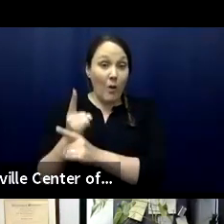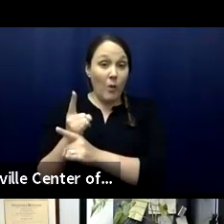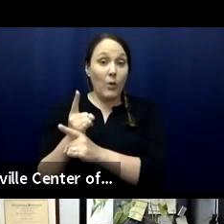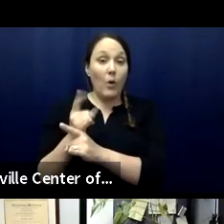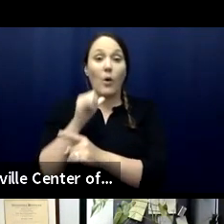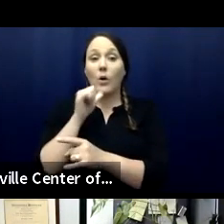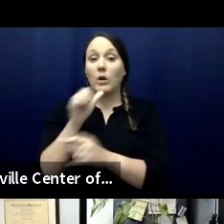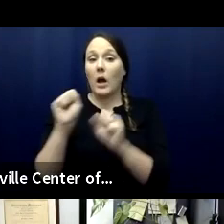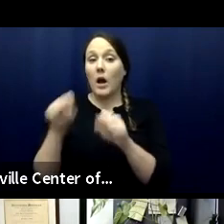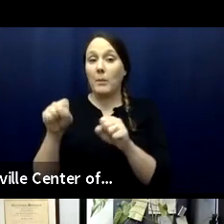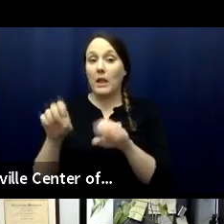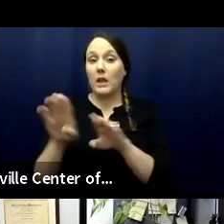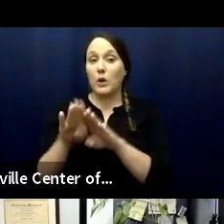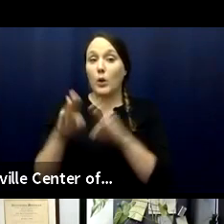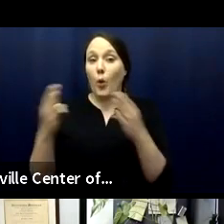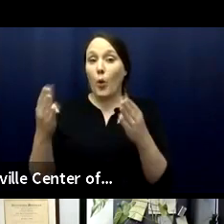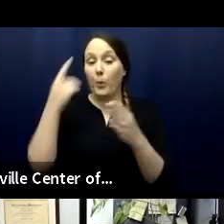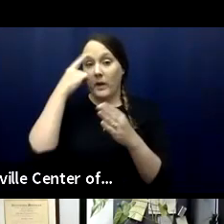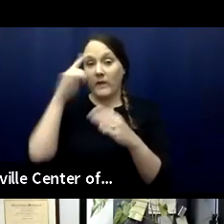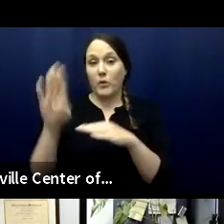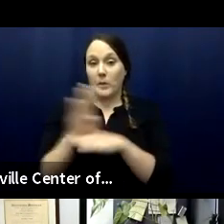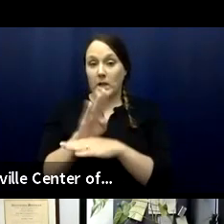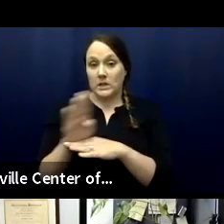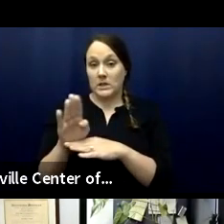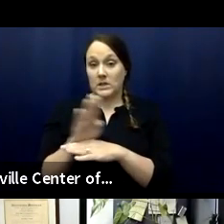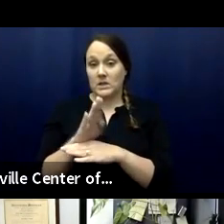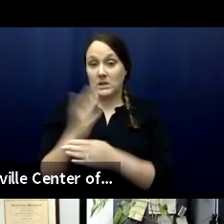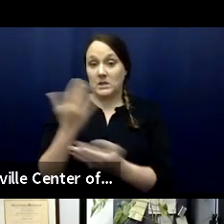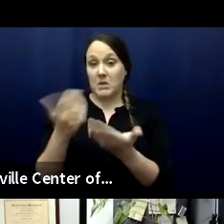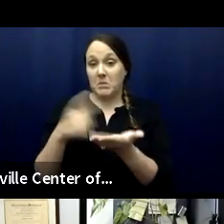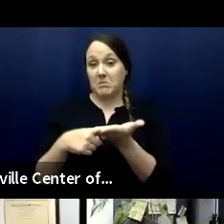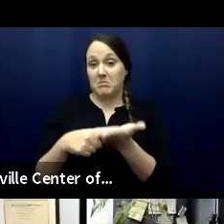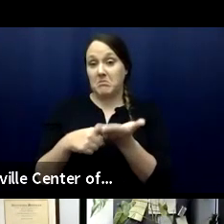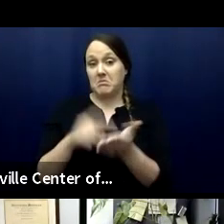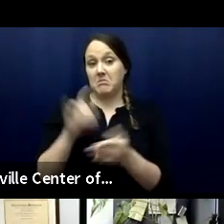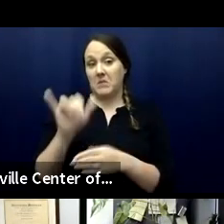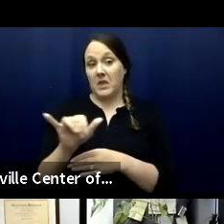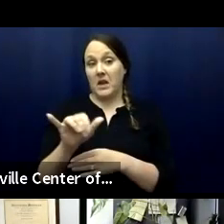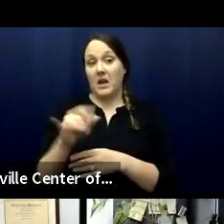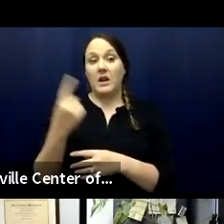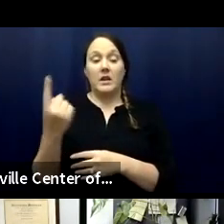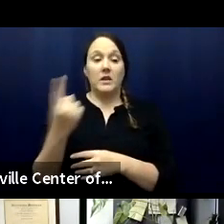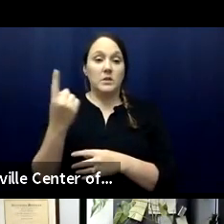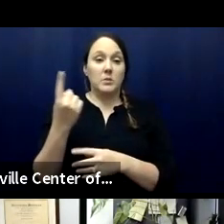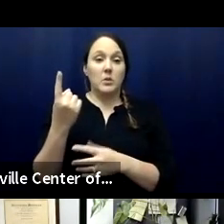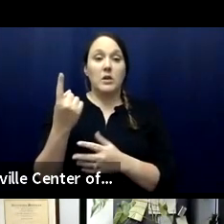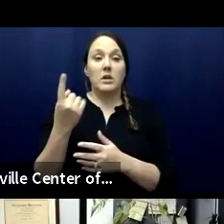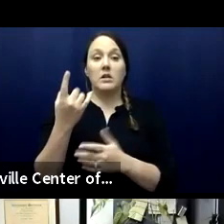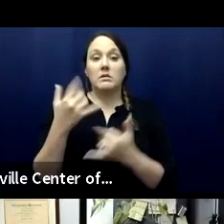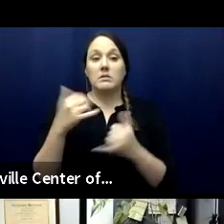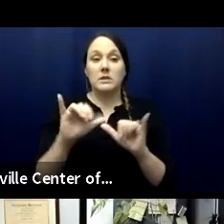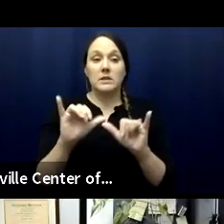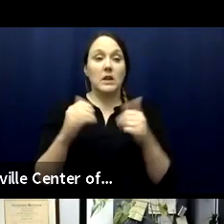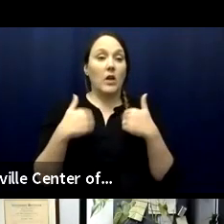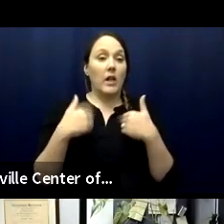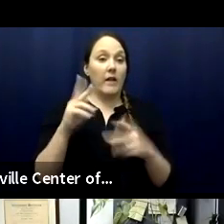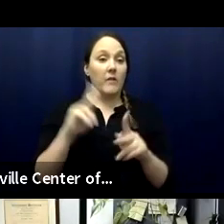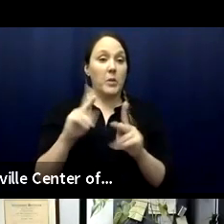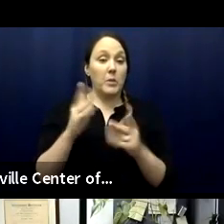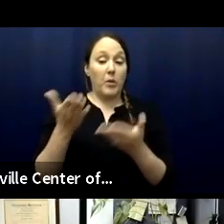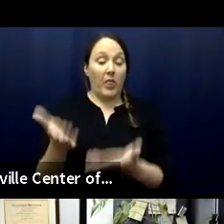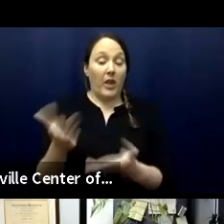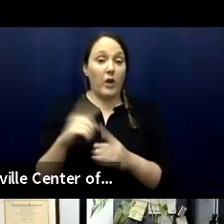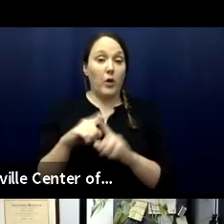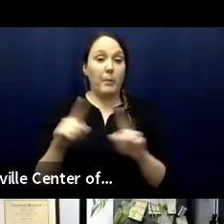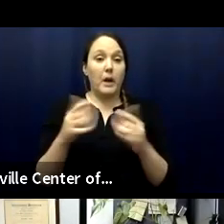for business. And we may want to talk about that aspect. So where somebody would still have people there, but